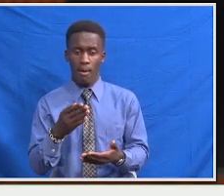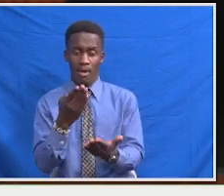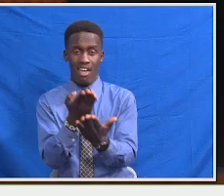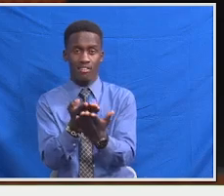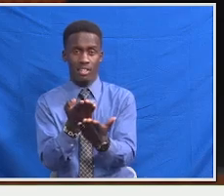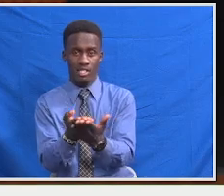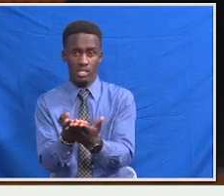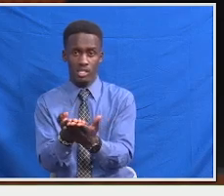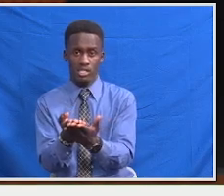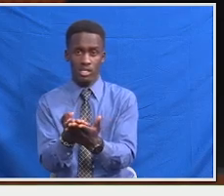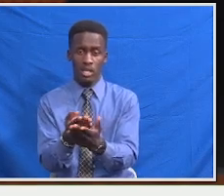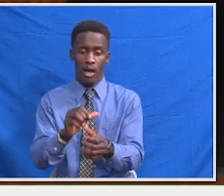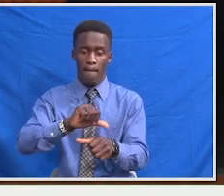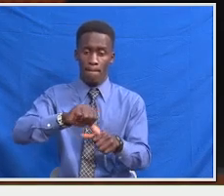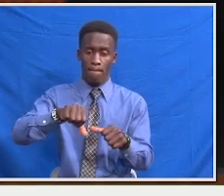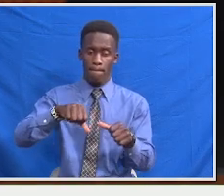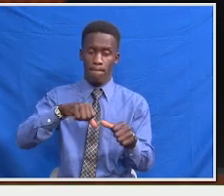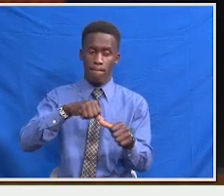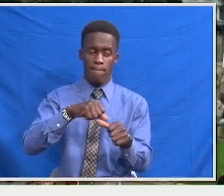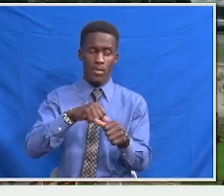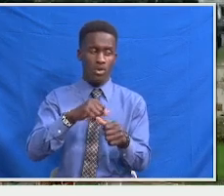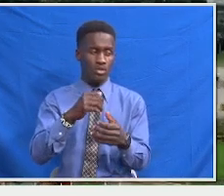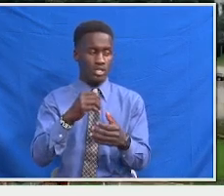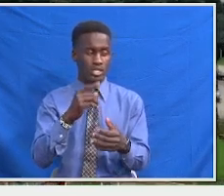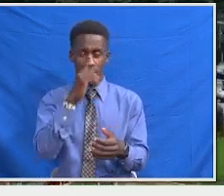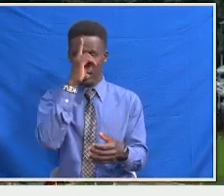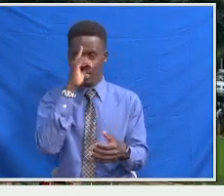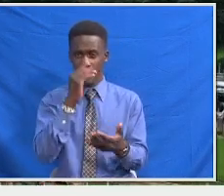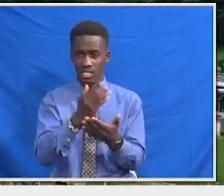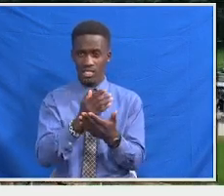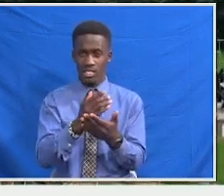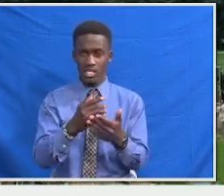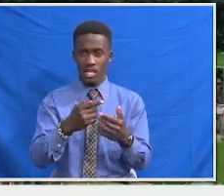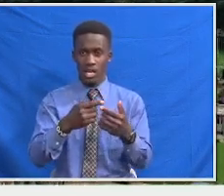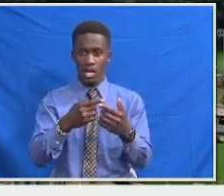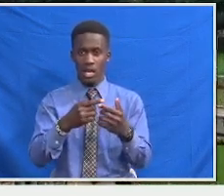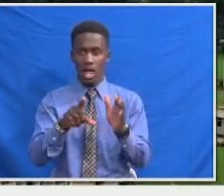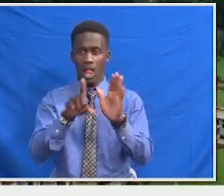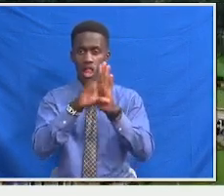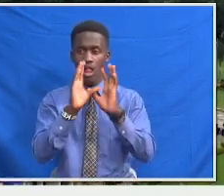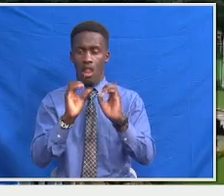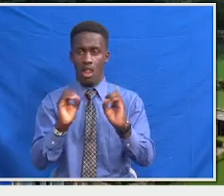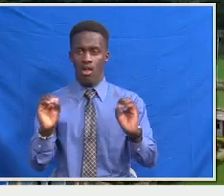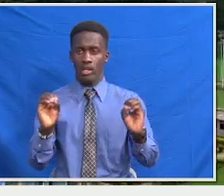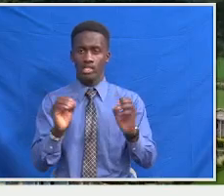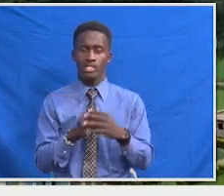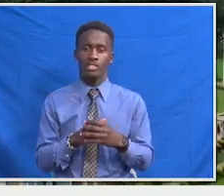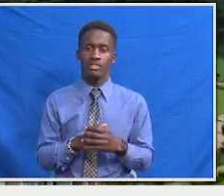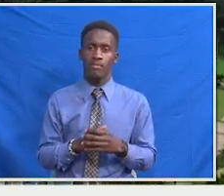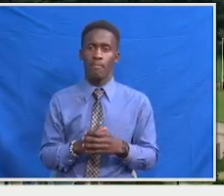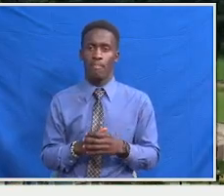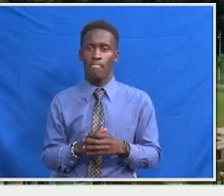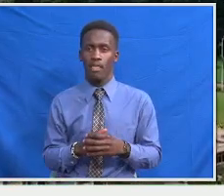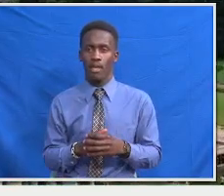of gross violation. Speakers of the two houses of parliament, Moses Wetangula and Amason